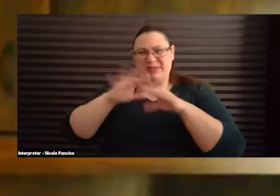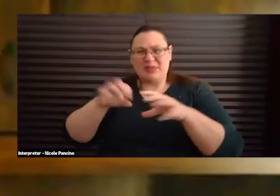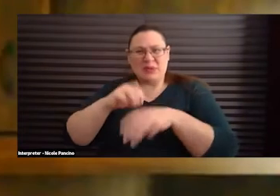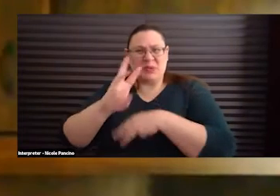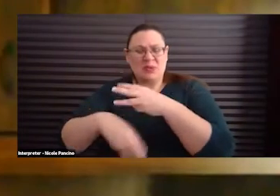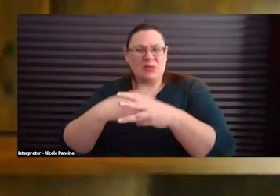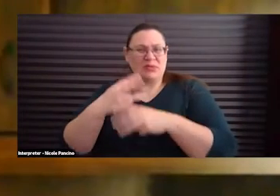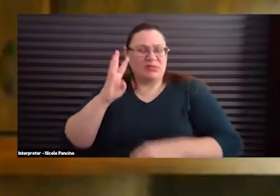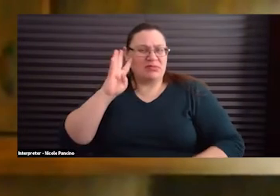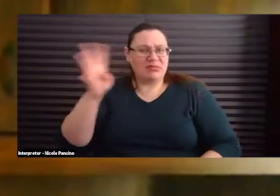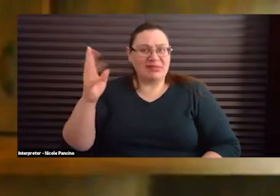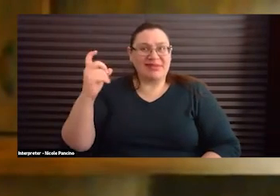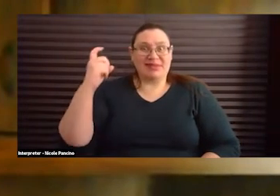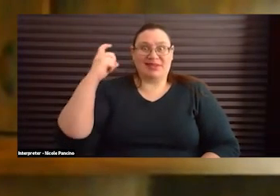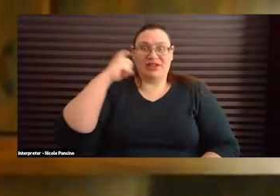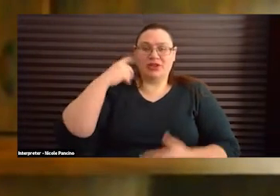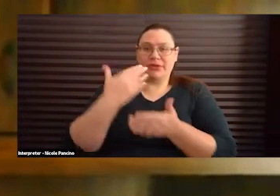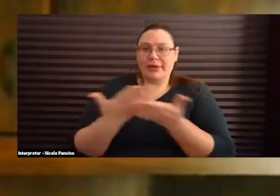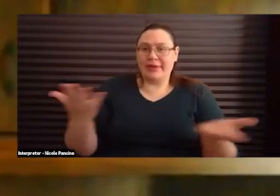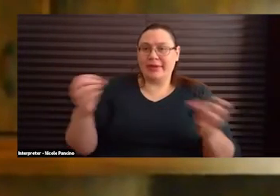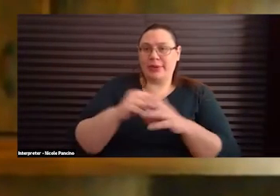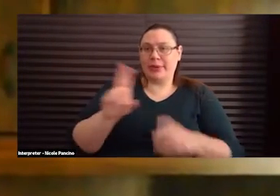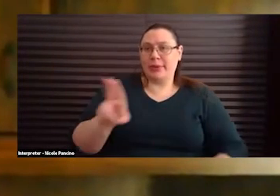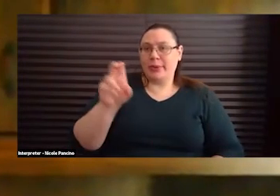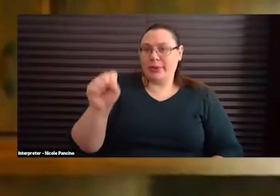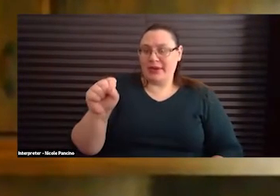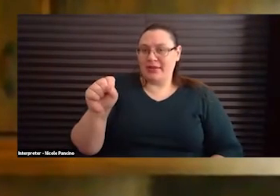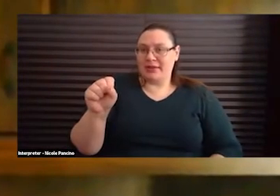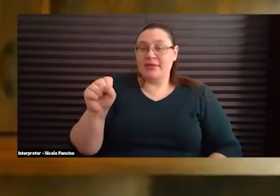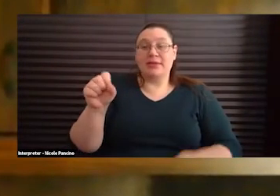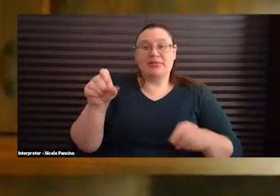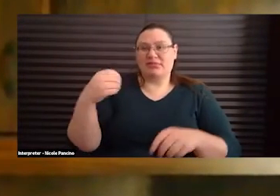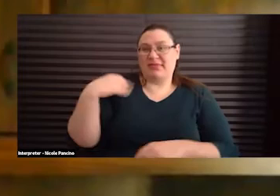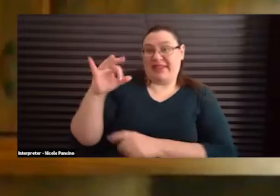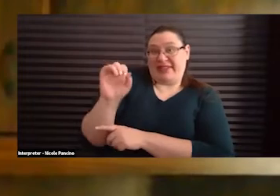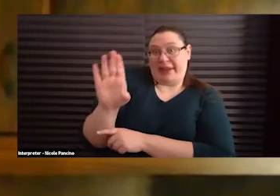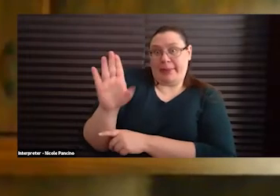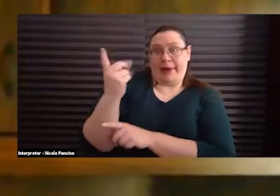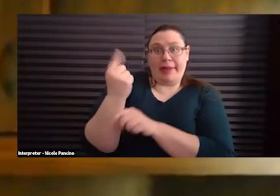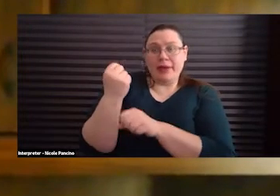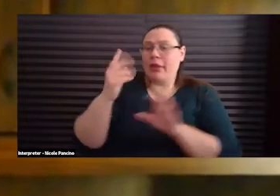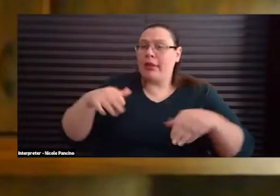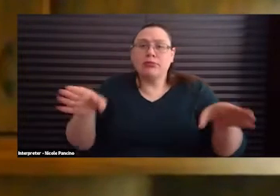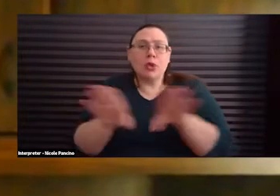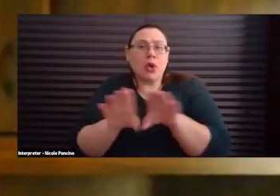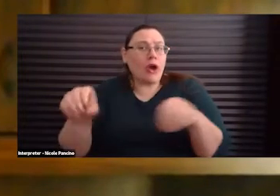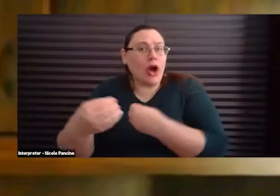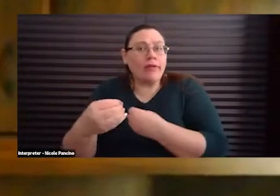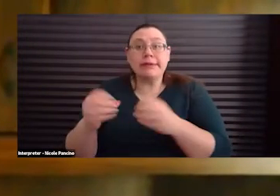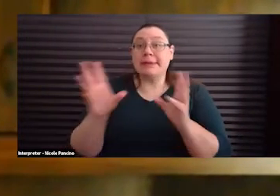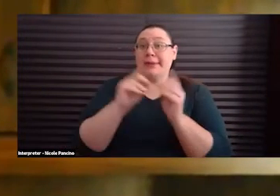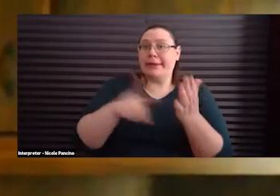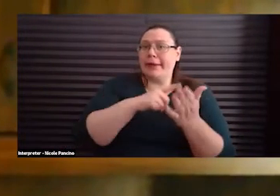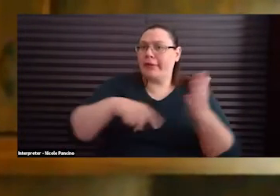had just arrived on the shores of the United States. At this time last year, we had not even closed our offices or stopped our meetings.